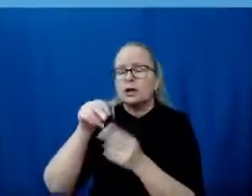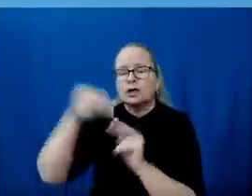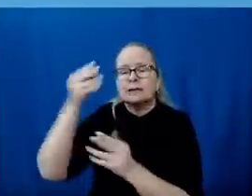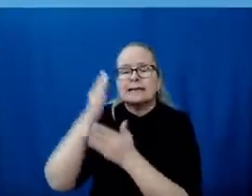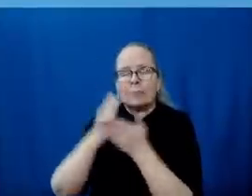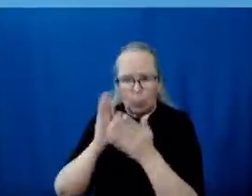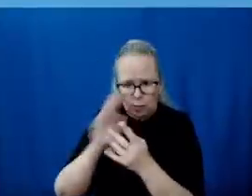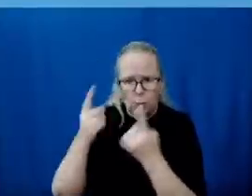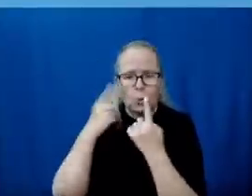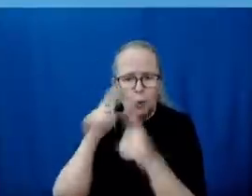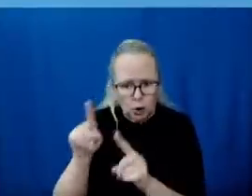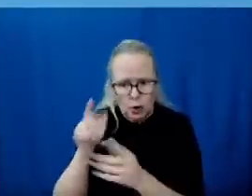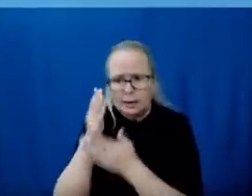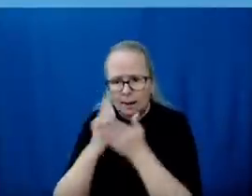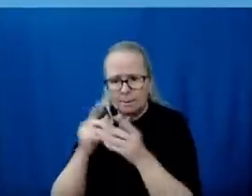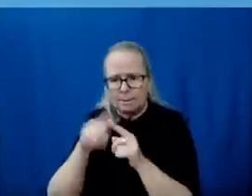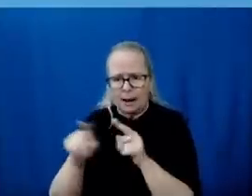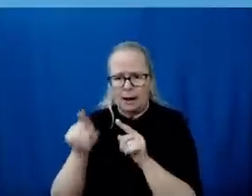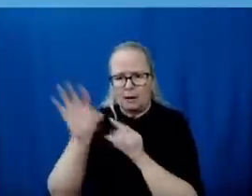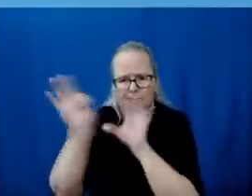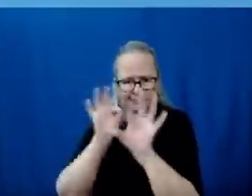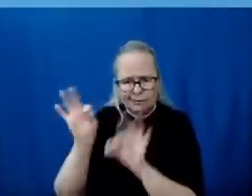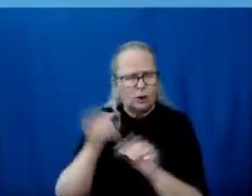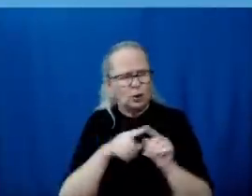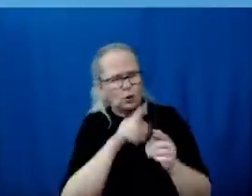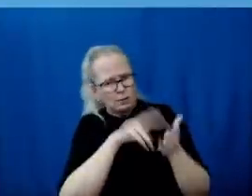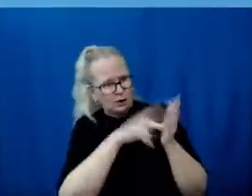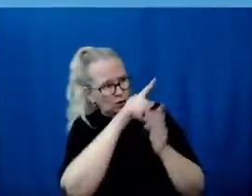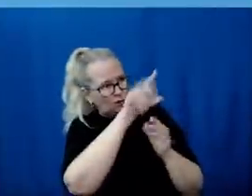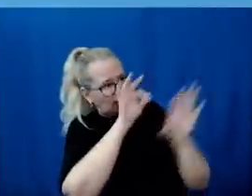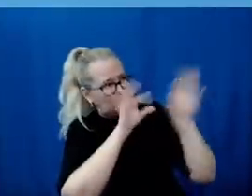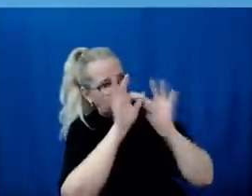But you'll have to choose new ones, I suspect, right?